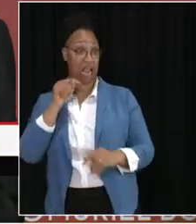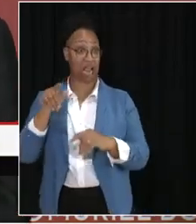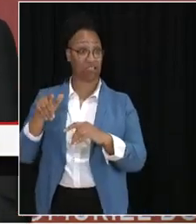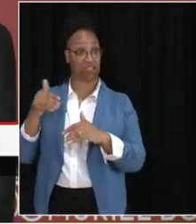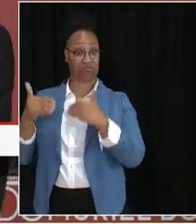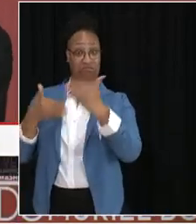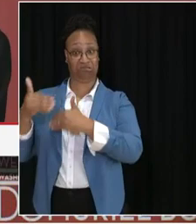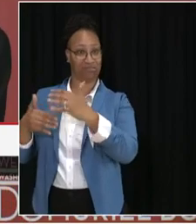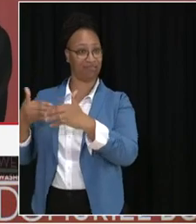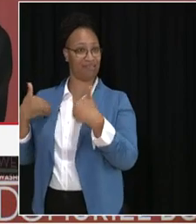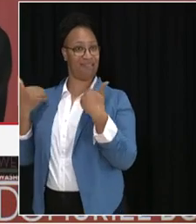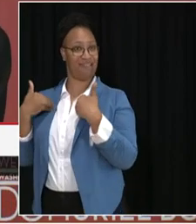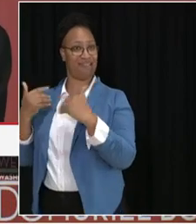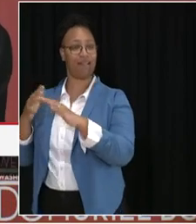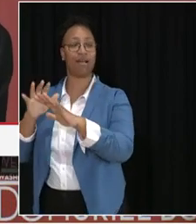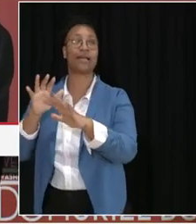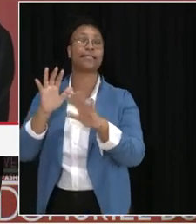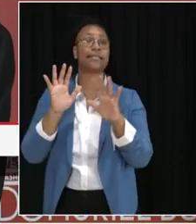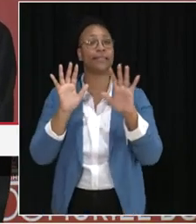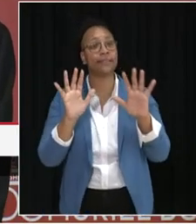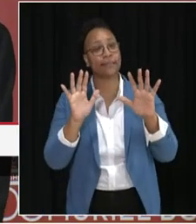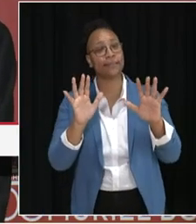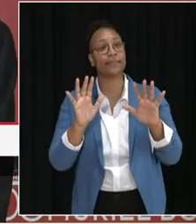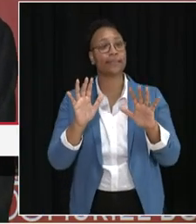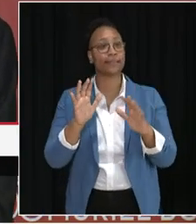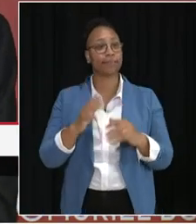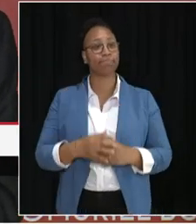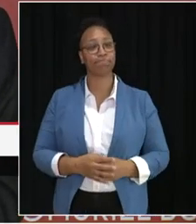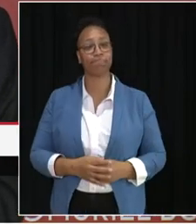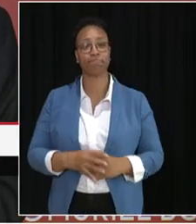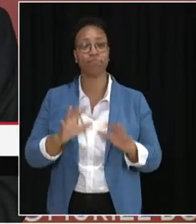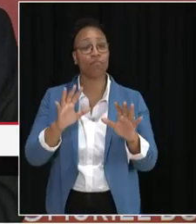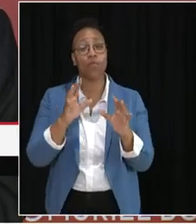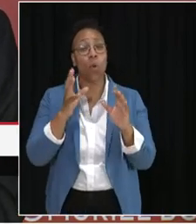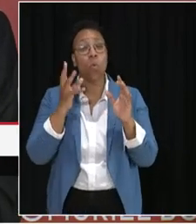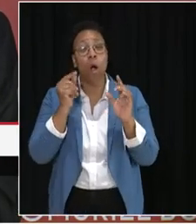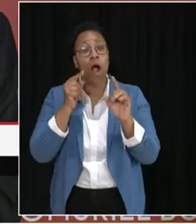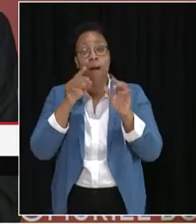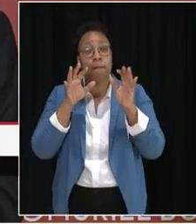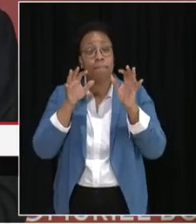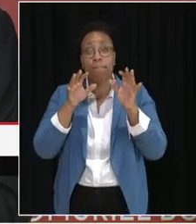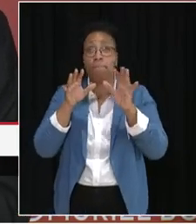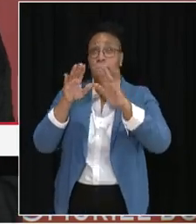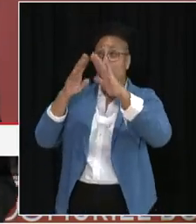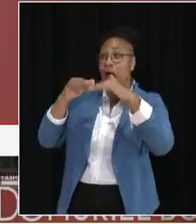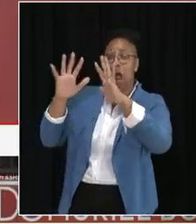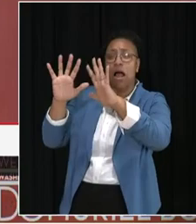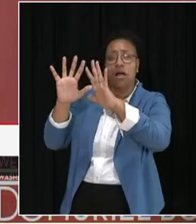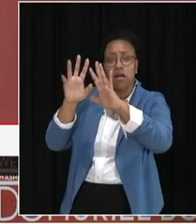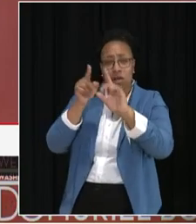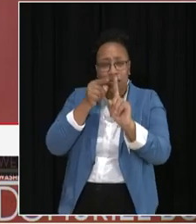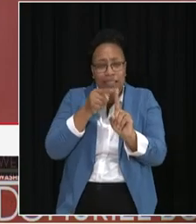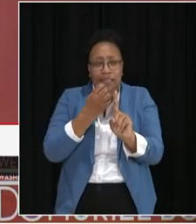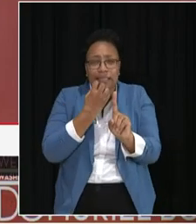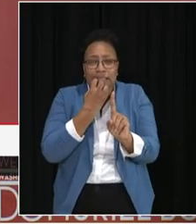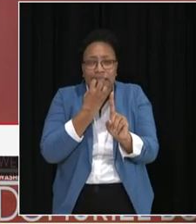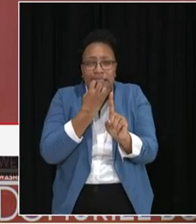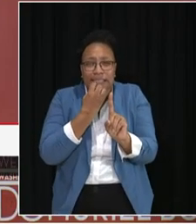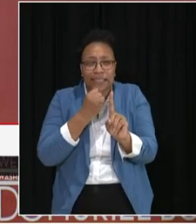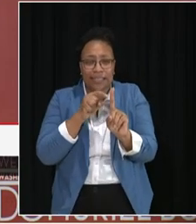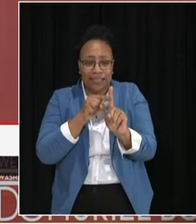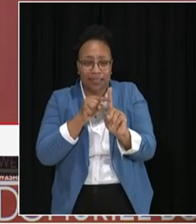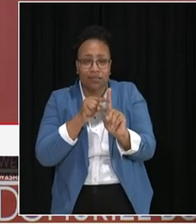I often say people say to their beloved ones, let's have a baby. They never say, let's have a teenager.